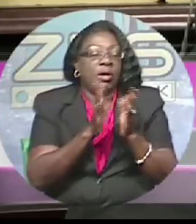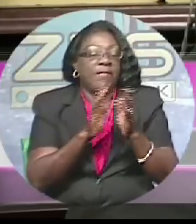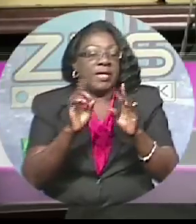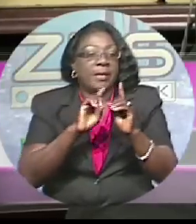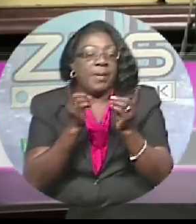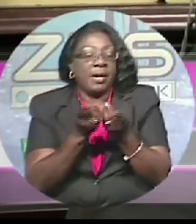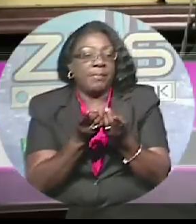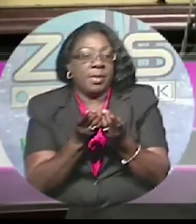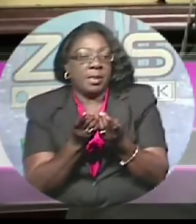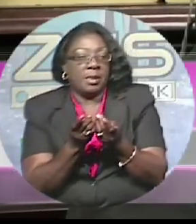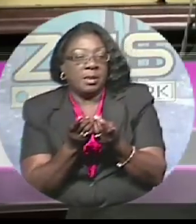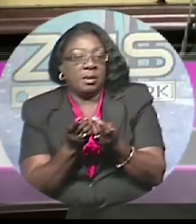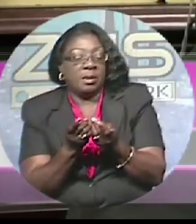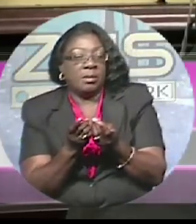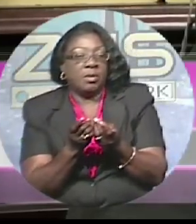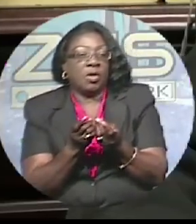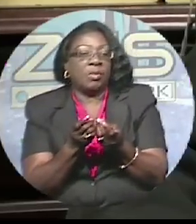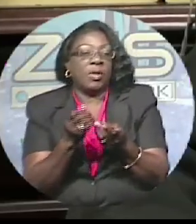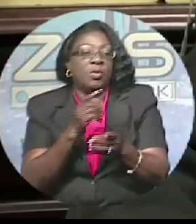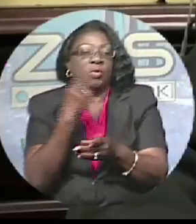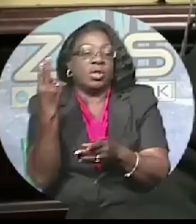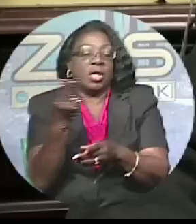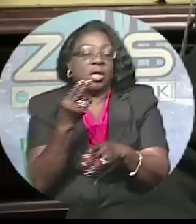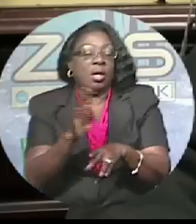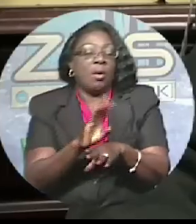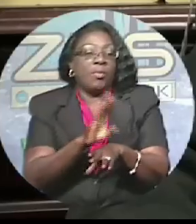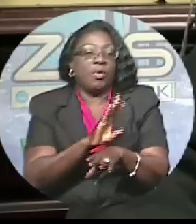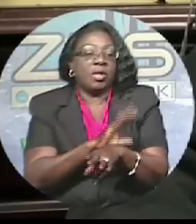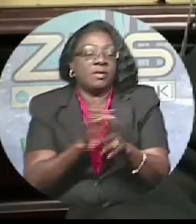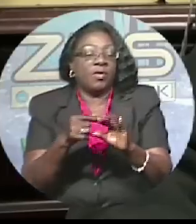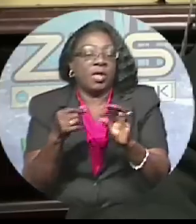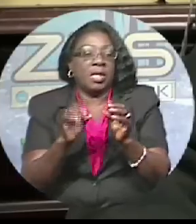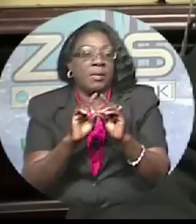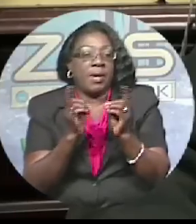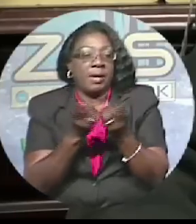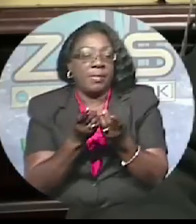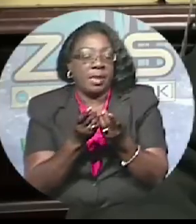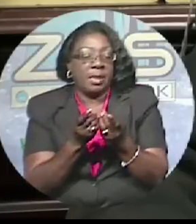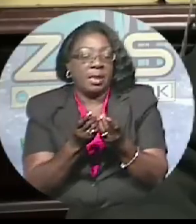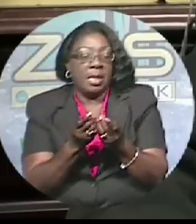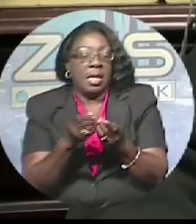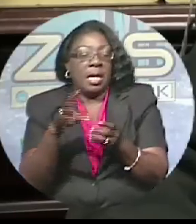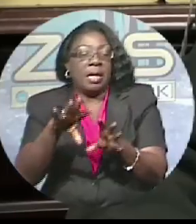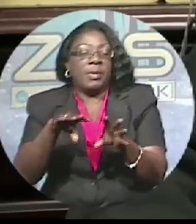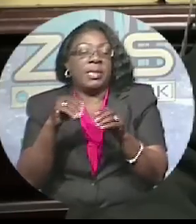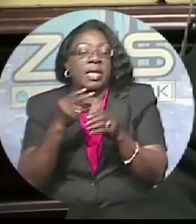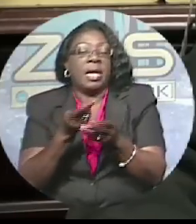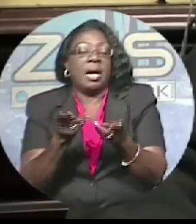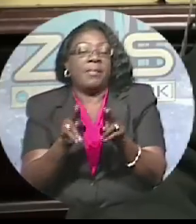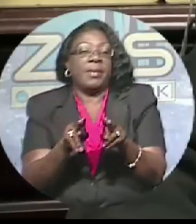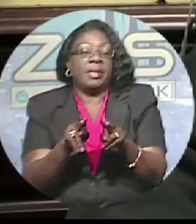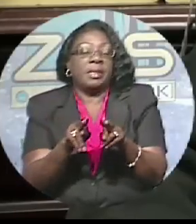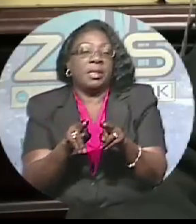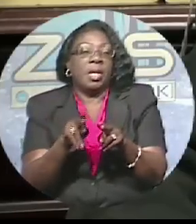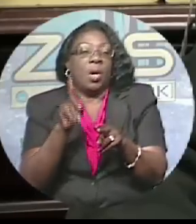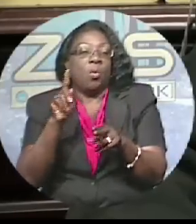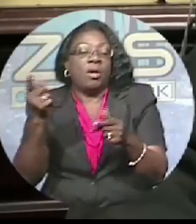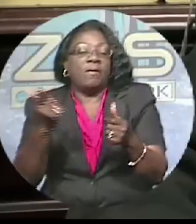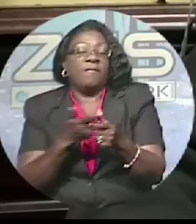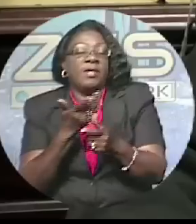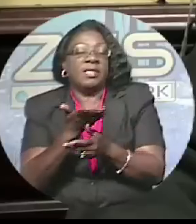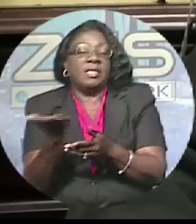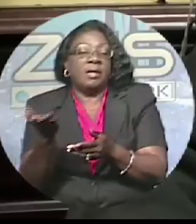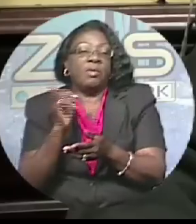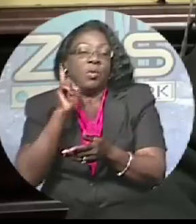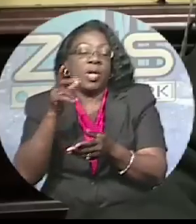automation of the department. And that will take place in phases. However, one of the first things we